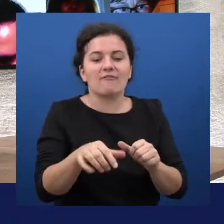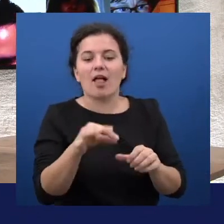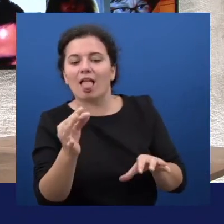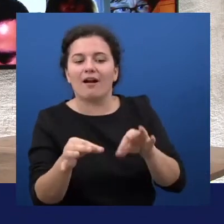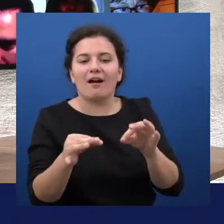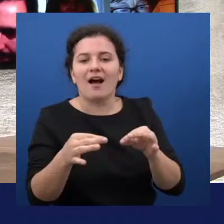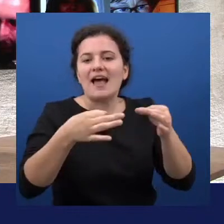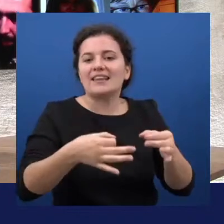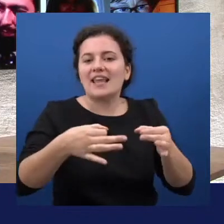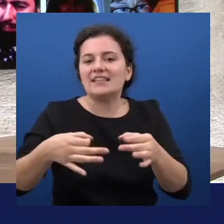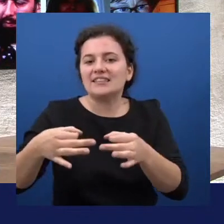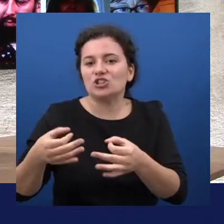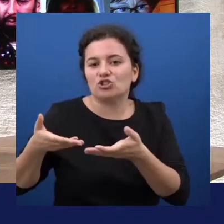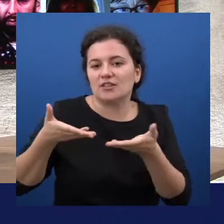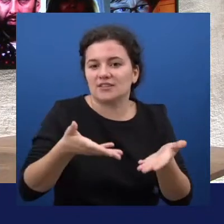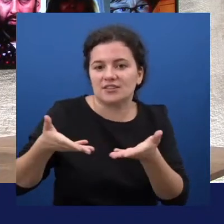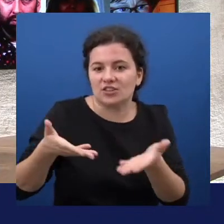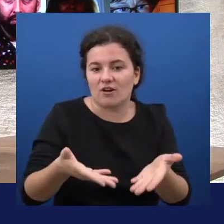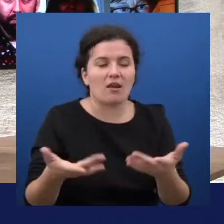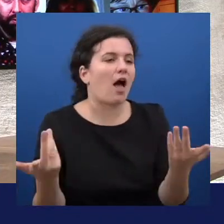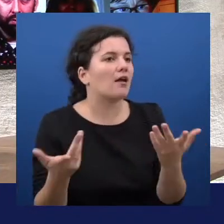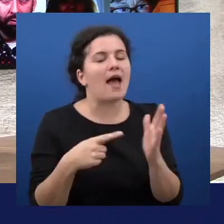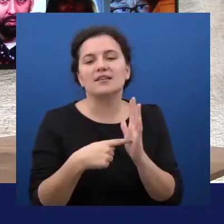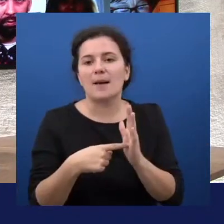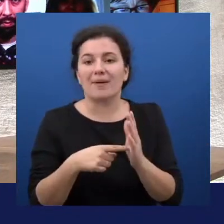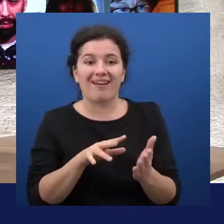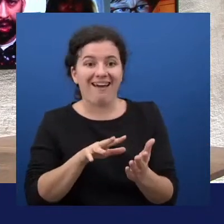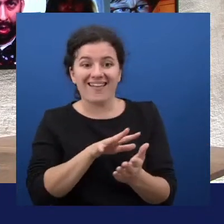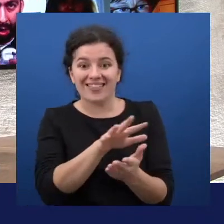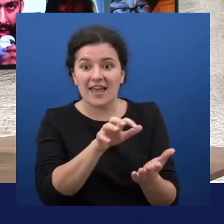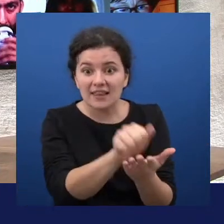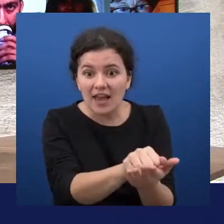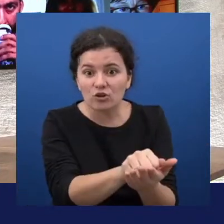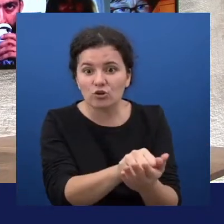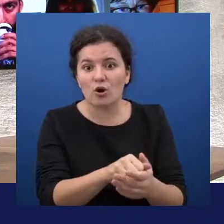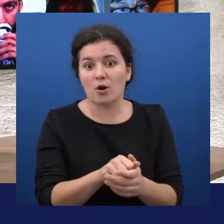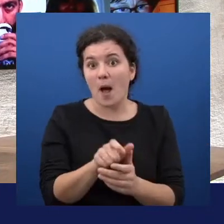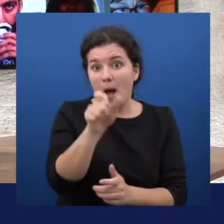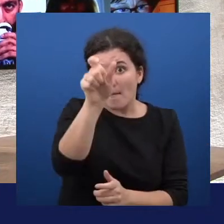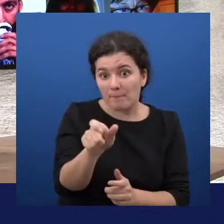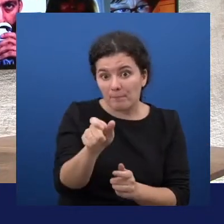detector, personalizer, and then the new one,